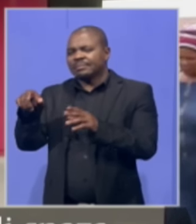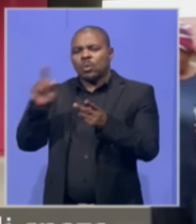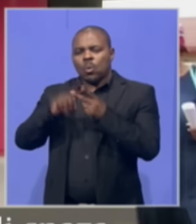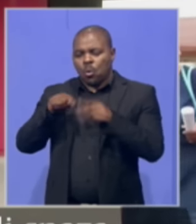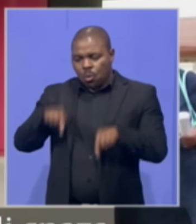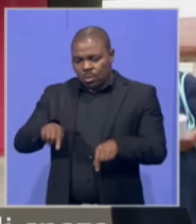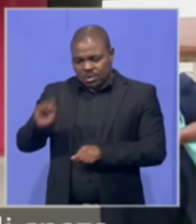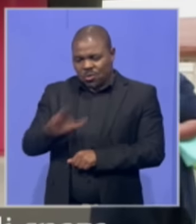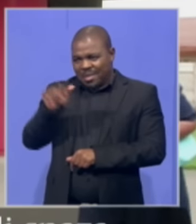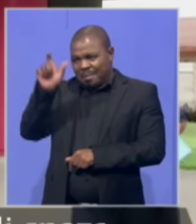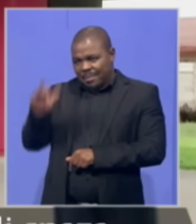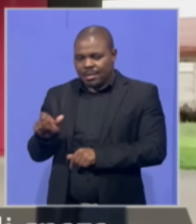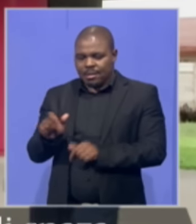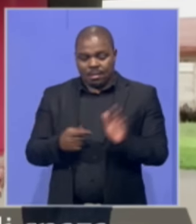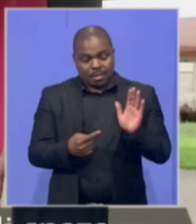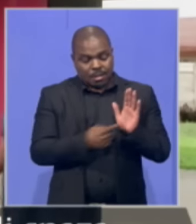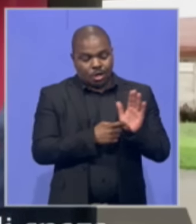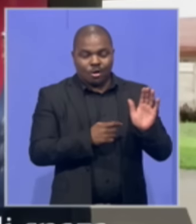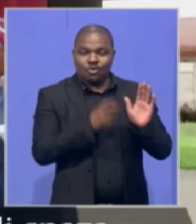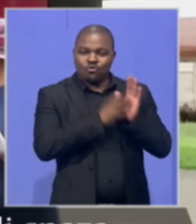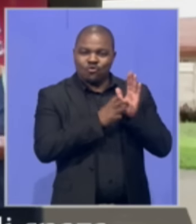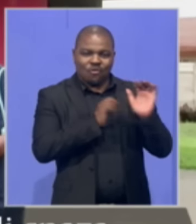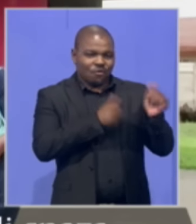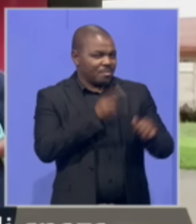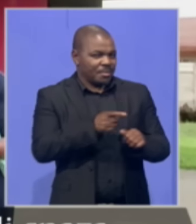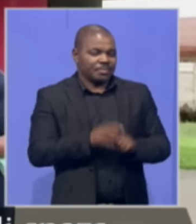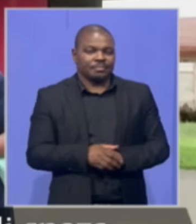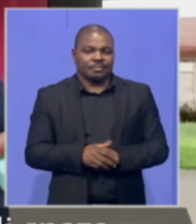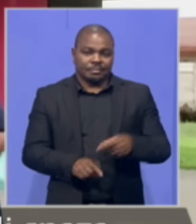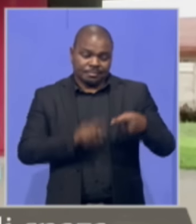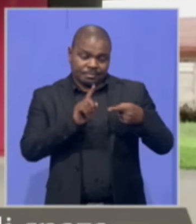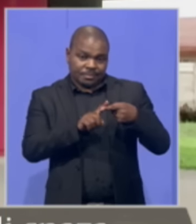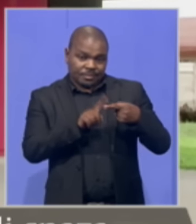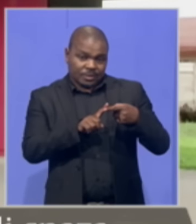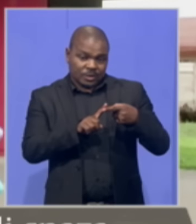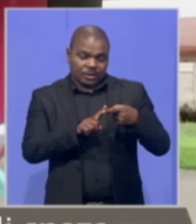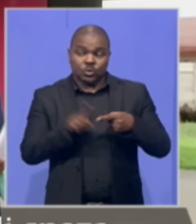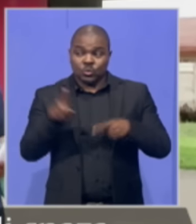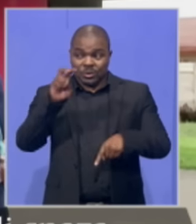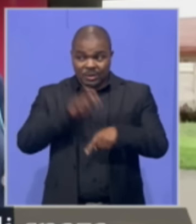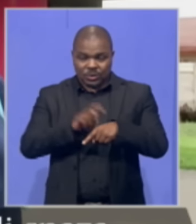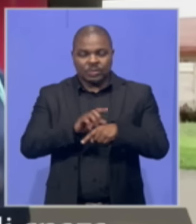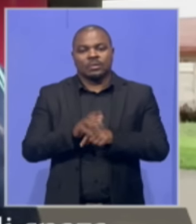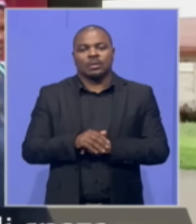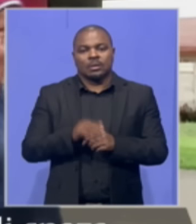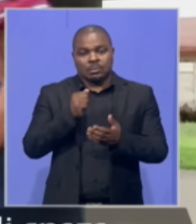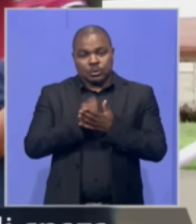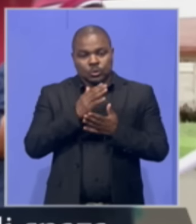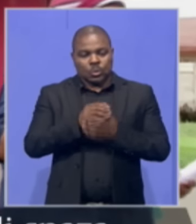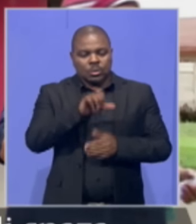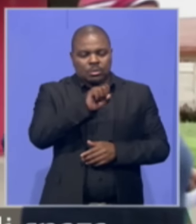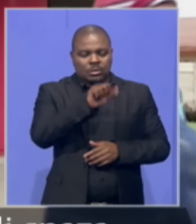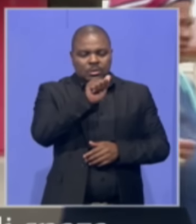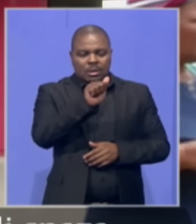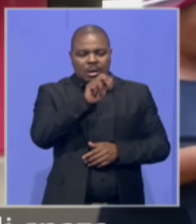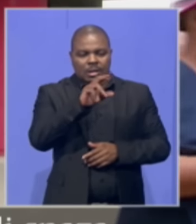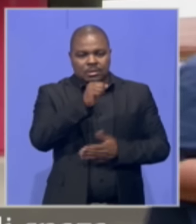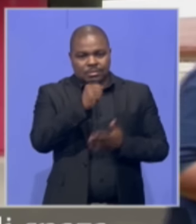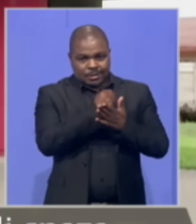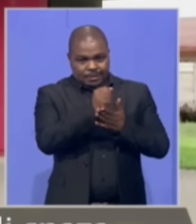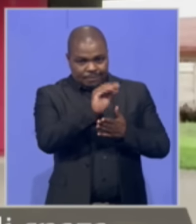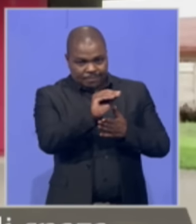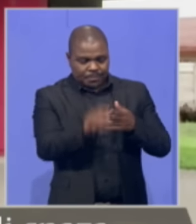person, but you must comply. There are a number of things that are involved. One of them is making sure that there is an element of SARS that is involved. There is